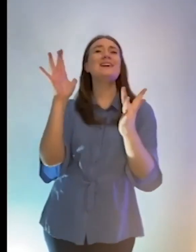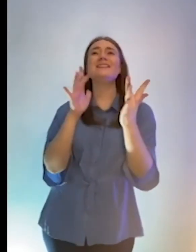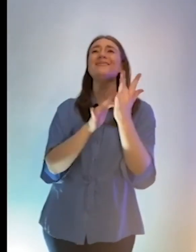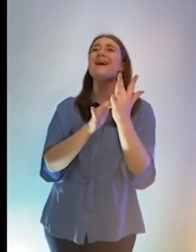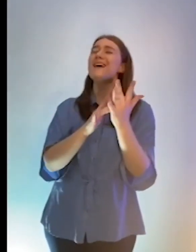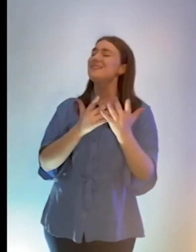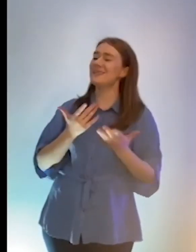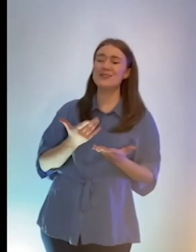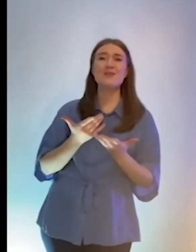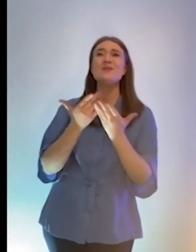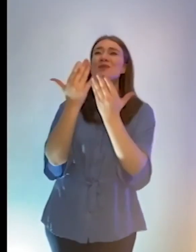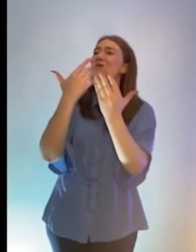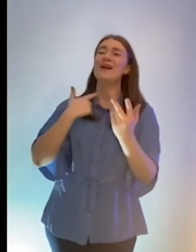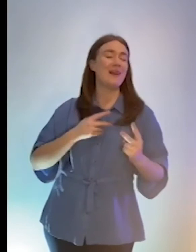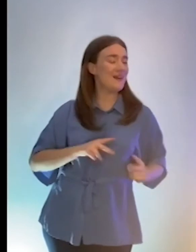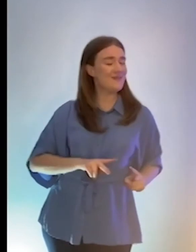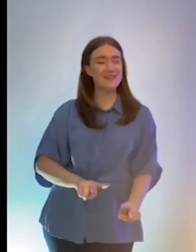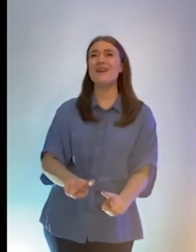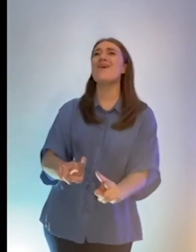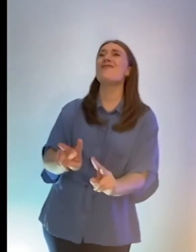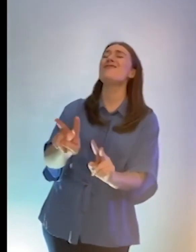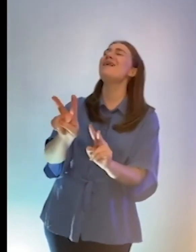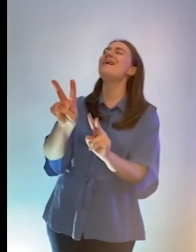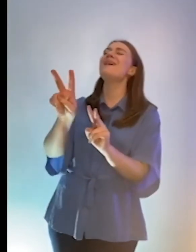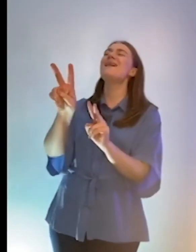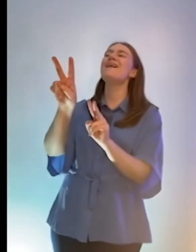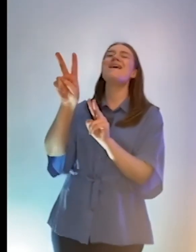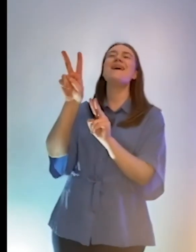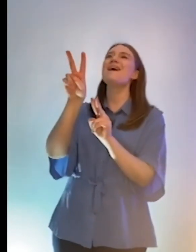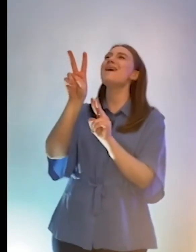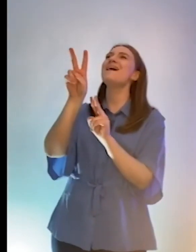erased. Jesus, to you we lift our